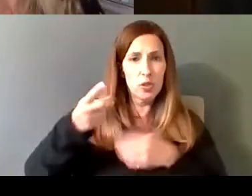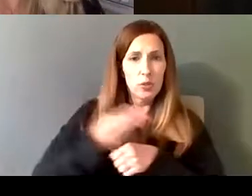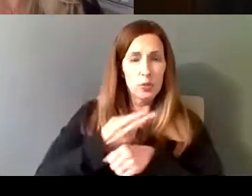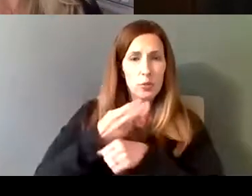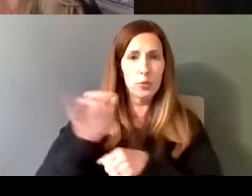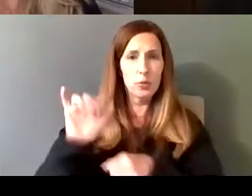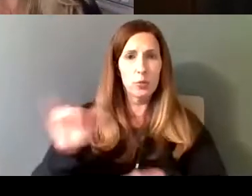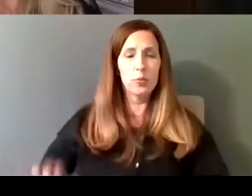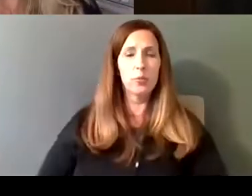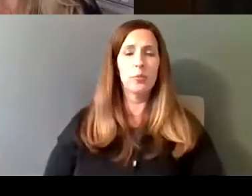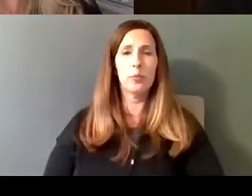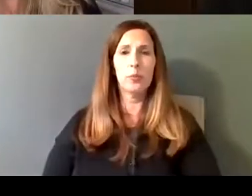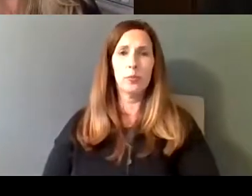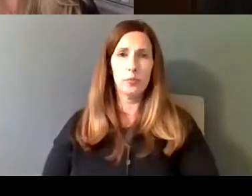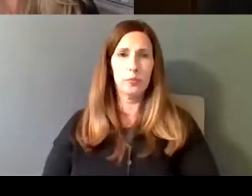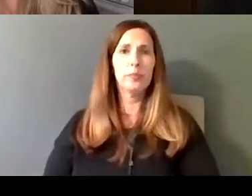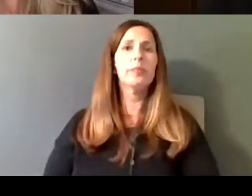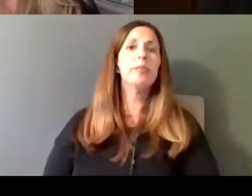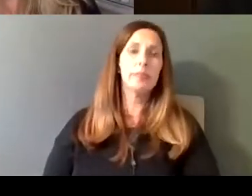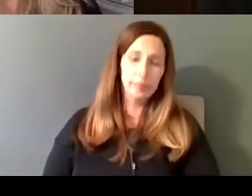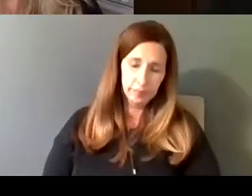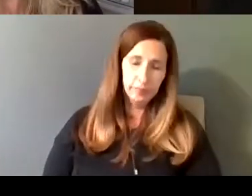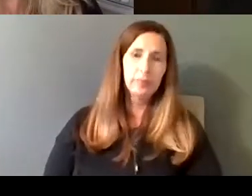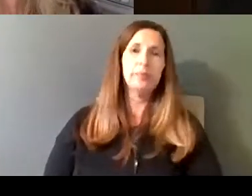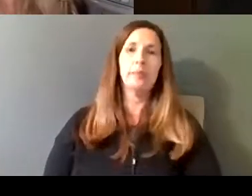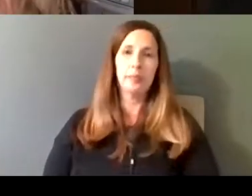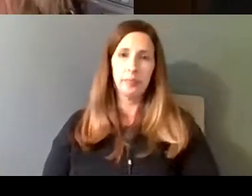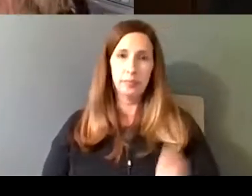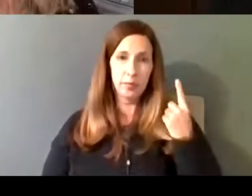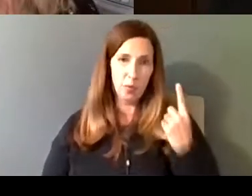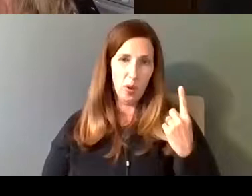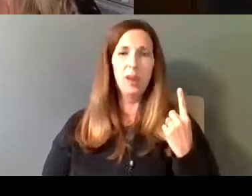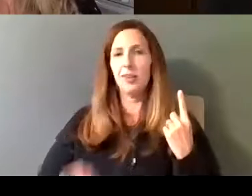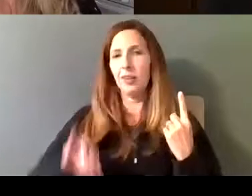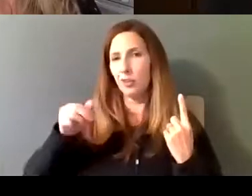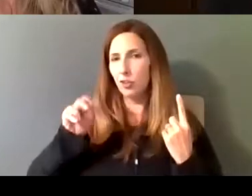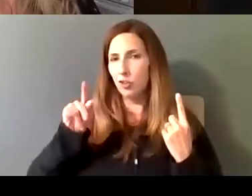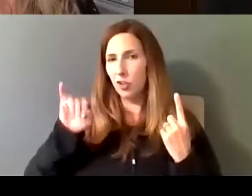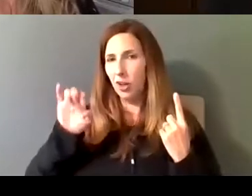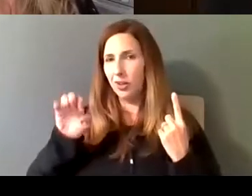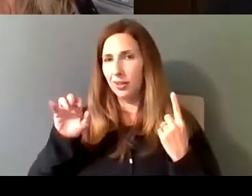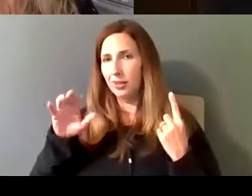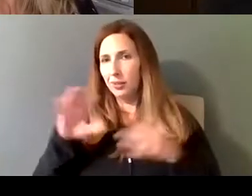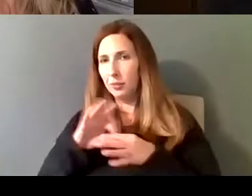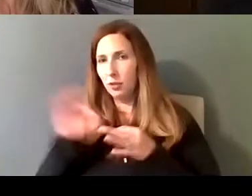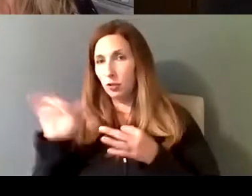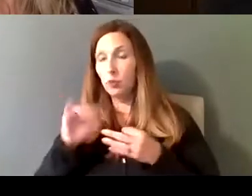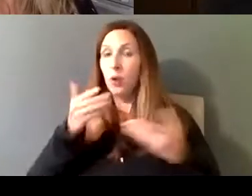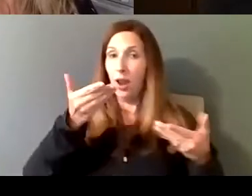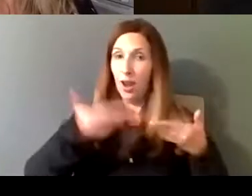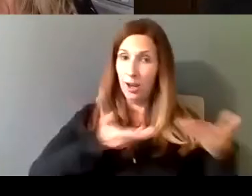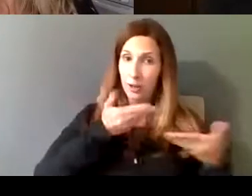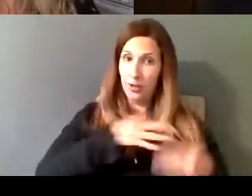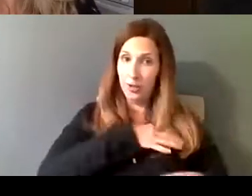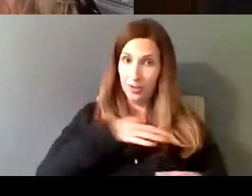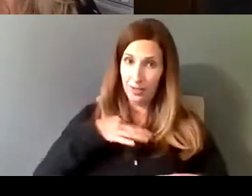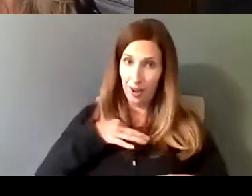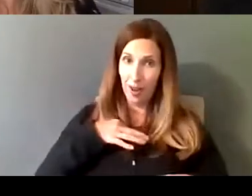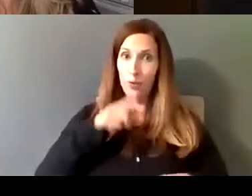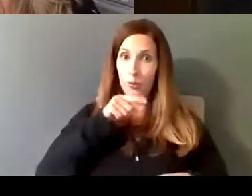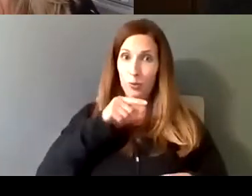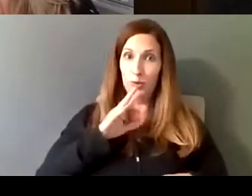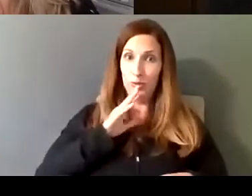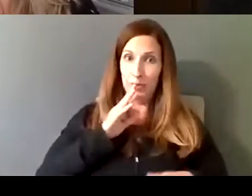well? Yeah, so one, and Jackie talked about this as well, so hiring staff who speak the languages that